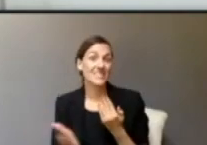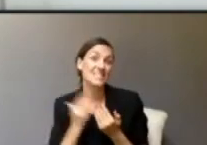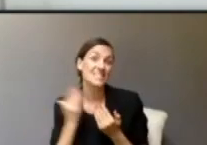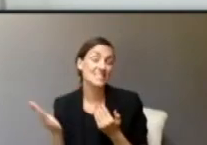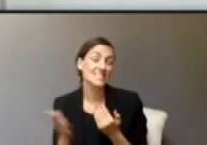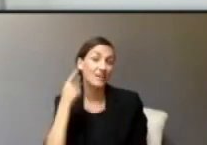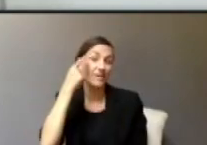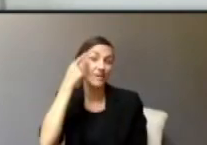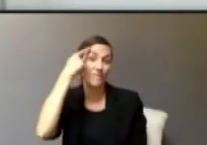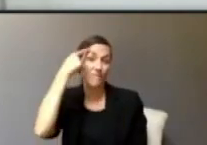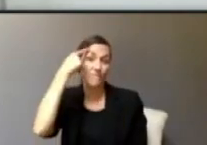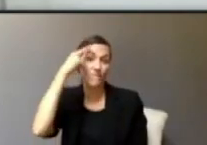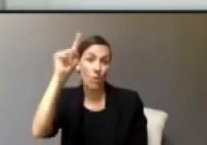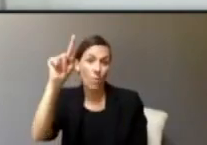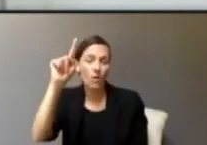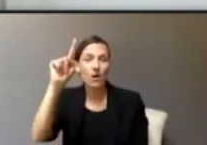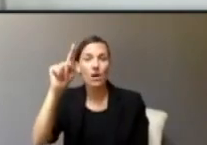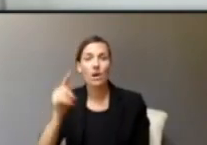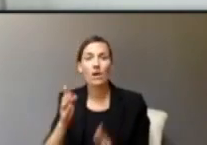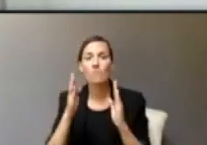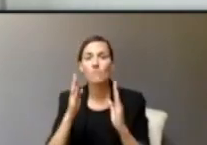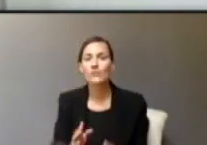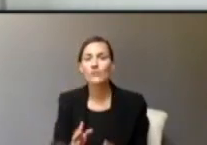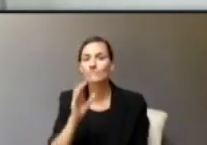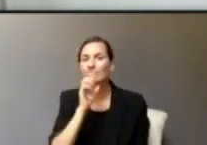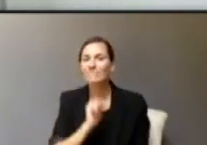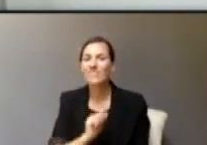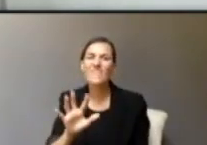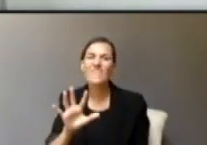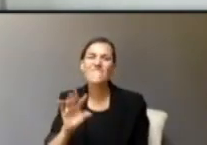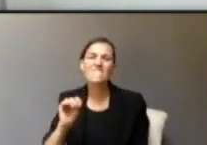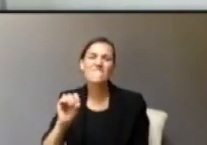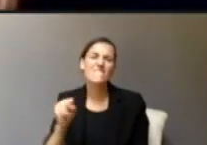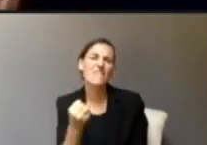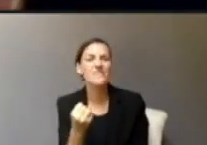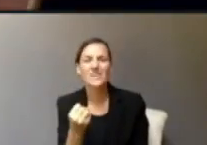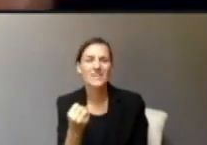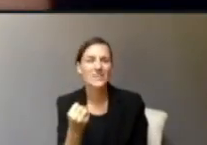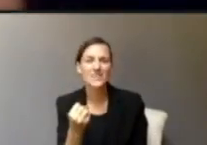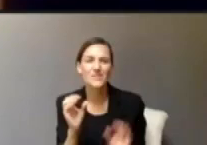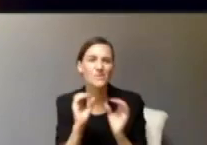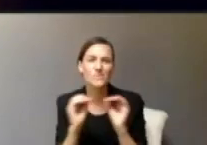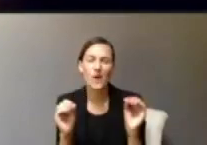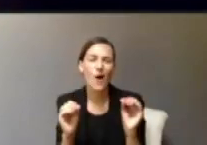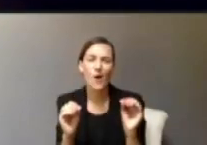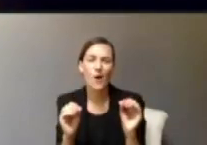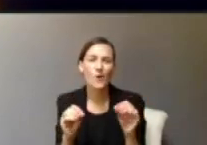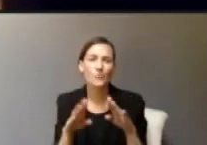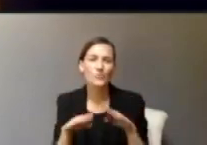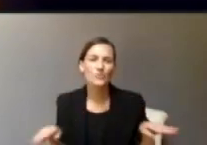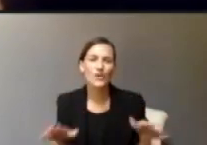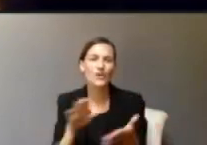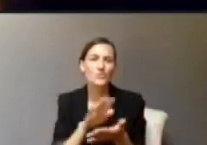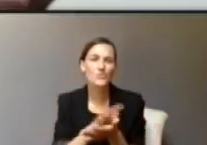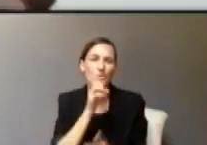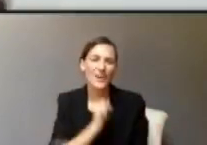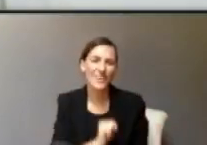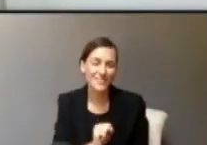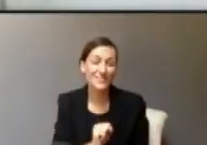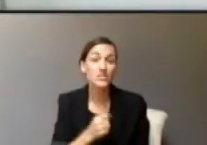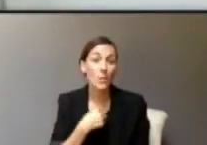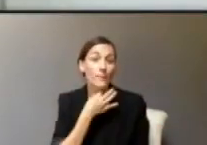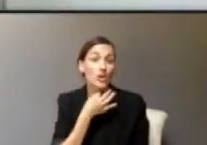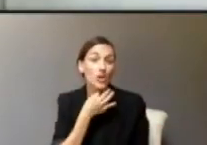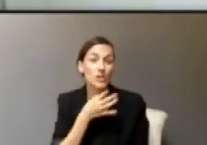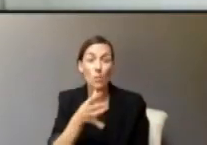for a 50-something-year-old man with no school-age children to say. So I wonder what